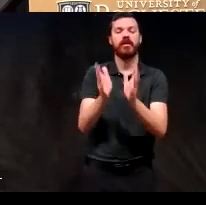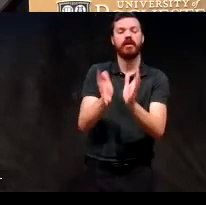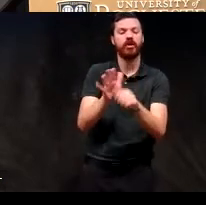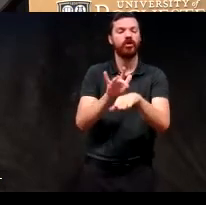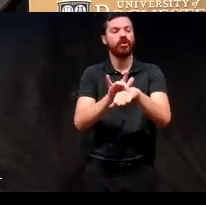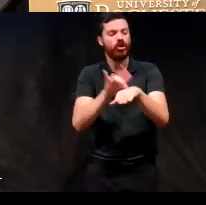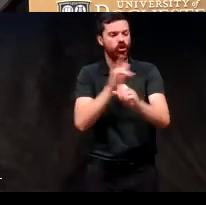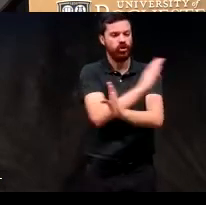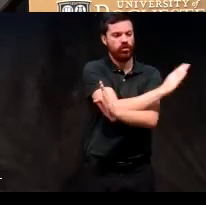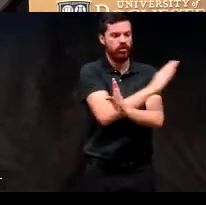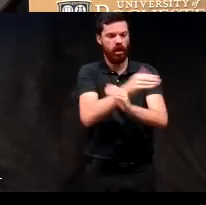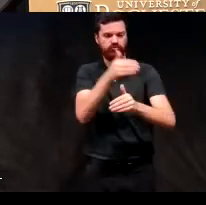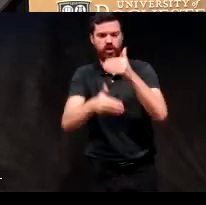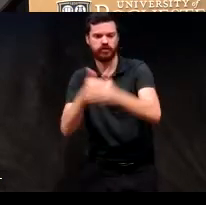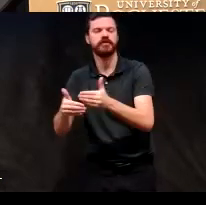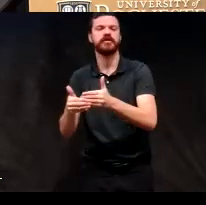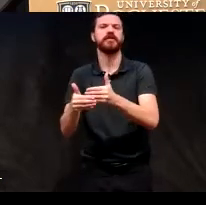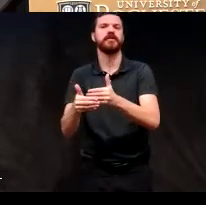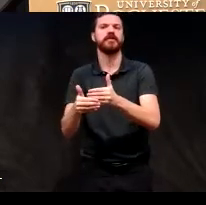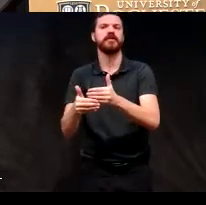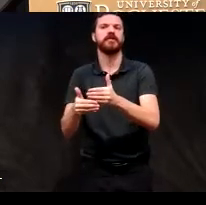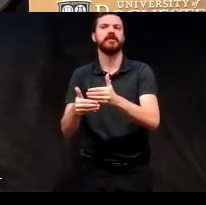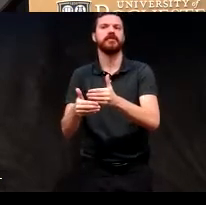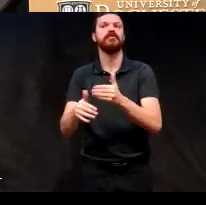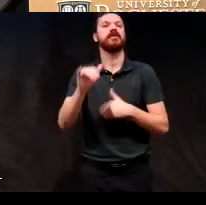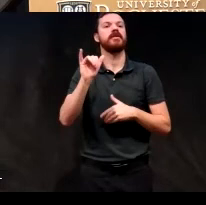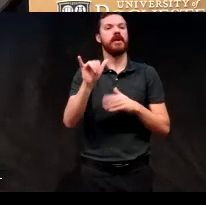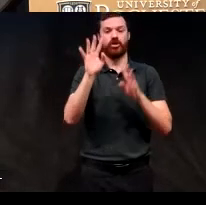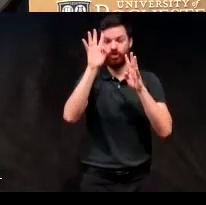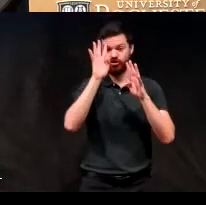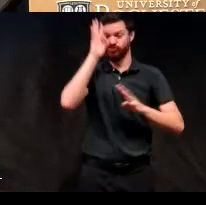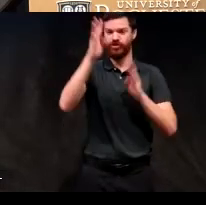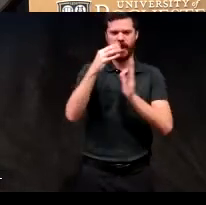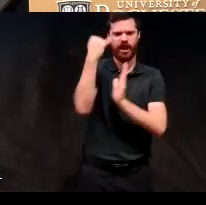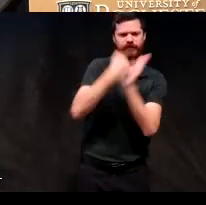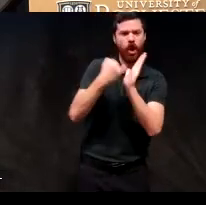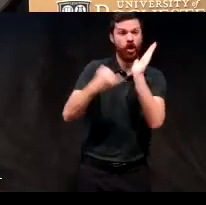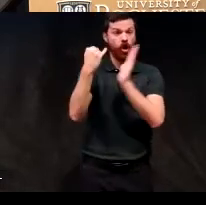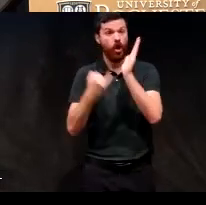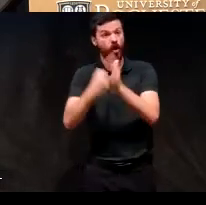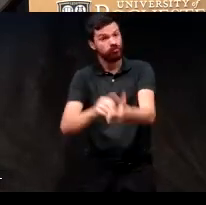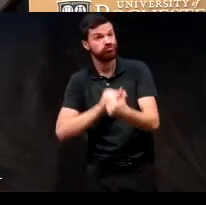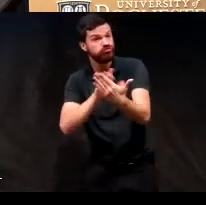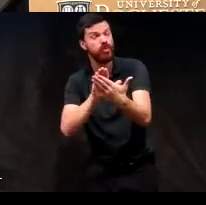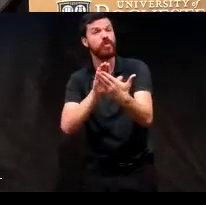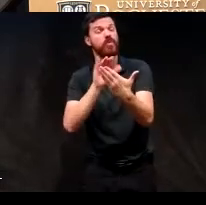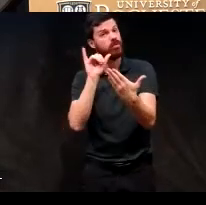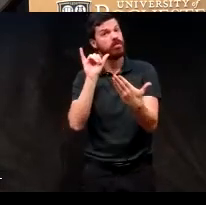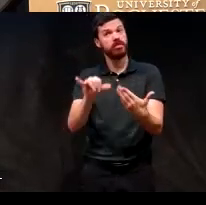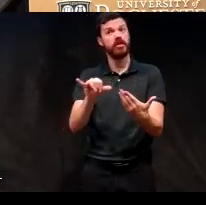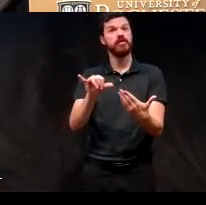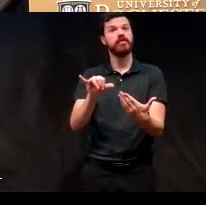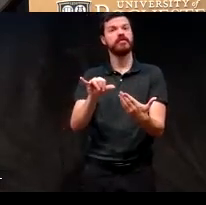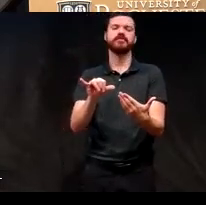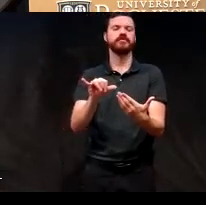throughout the process, how much of a role does sort of creative arts therapy or artistic approaches kind of set